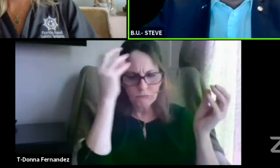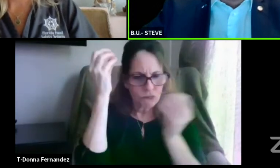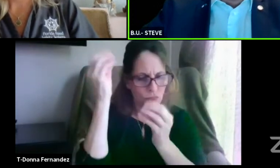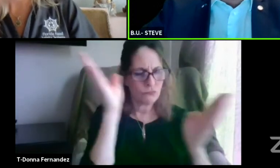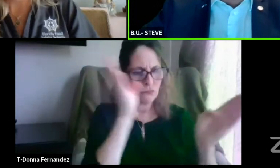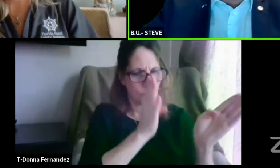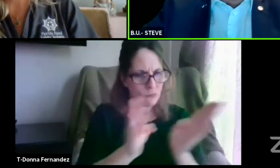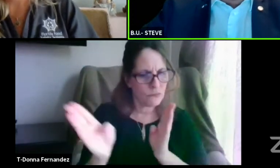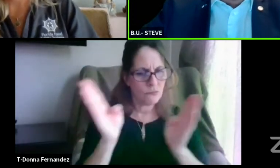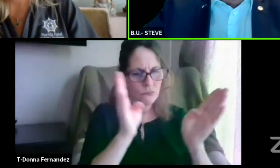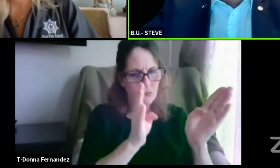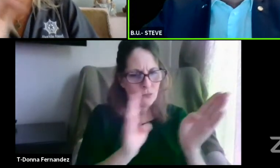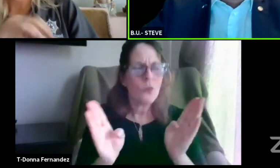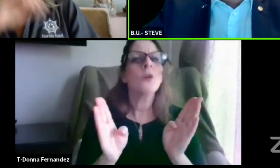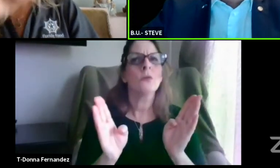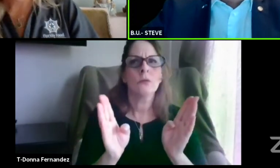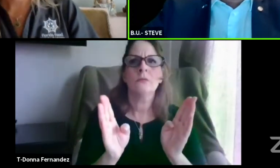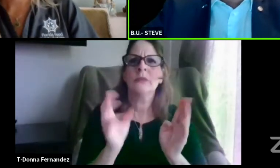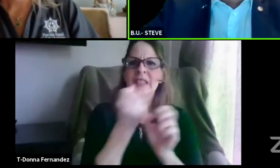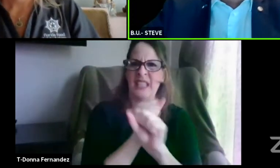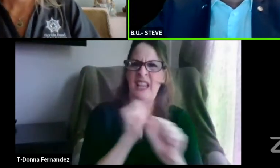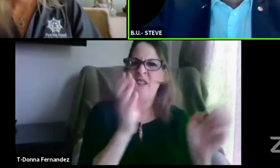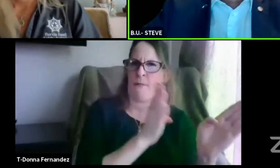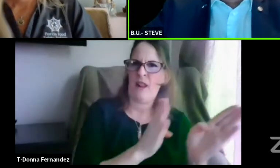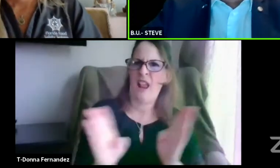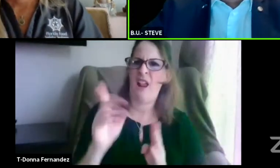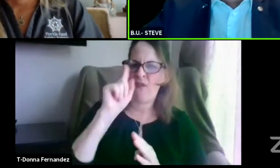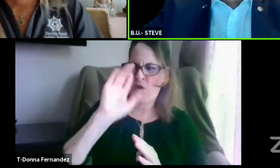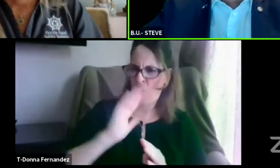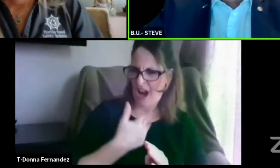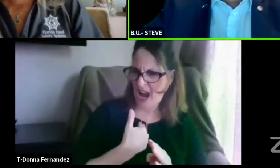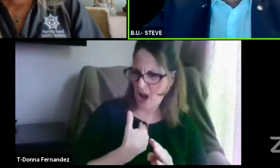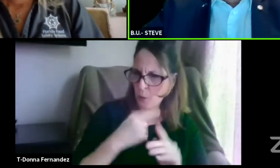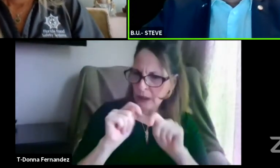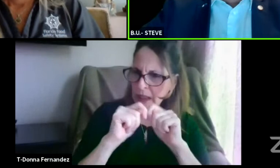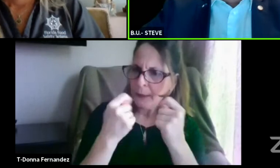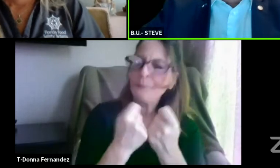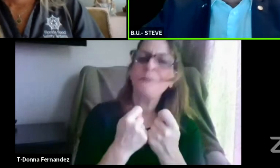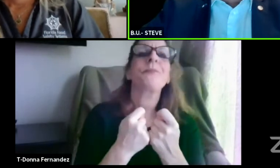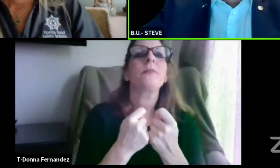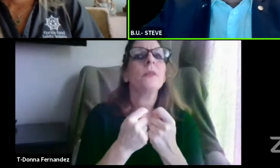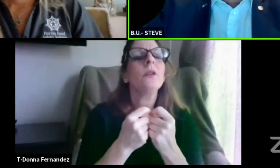protocols for our teams. So the majority